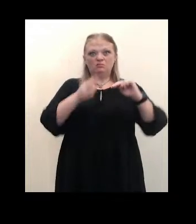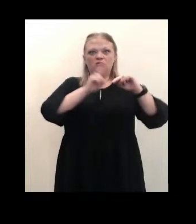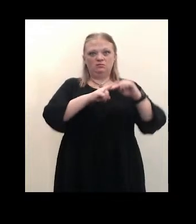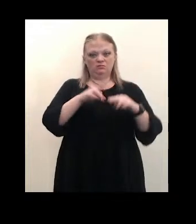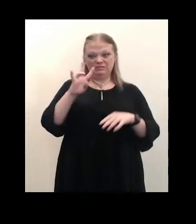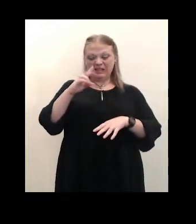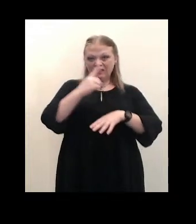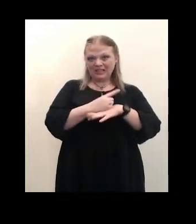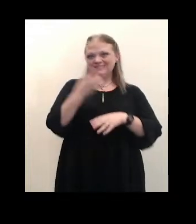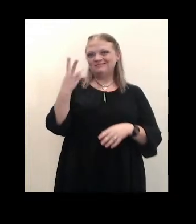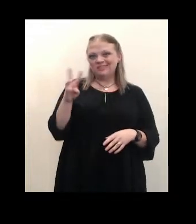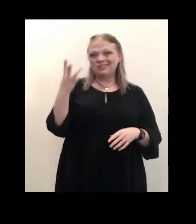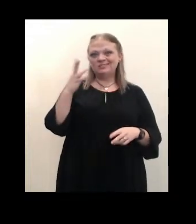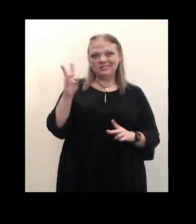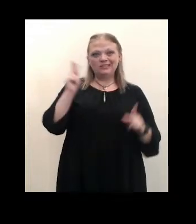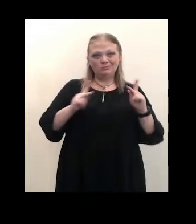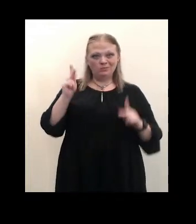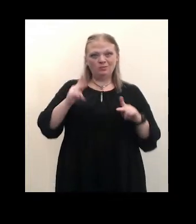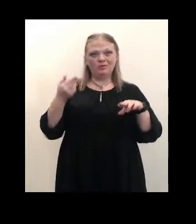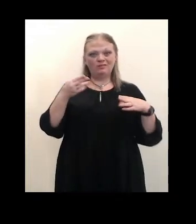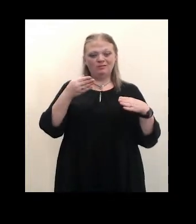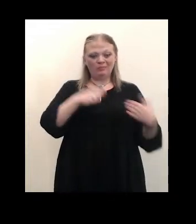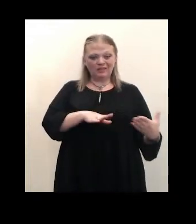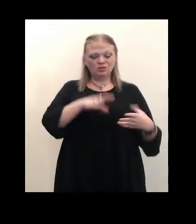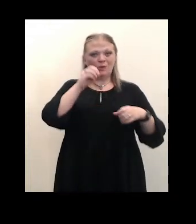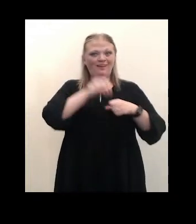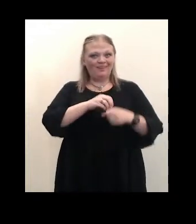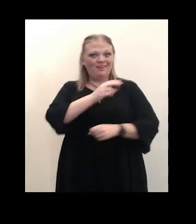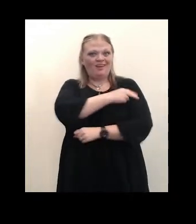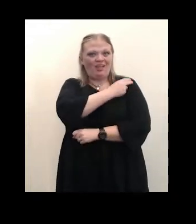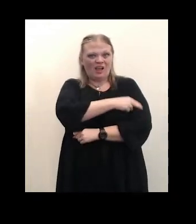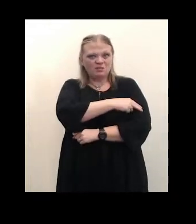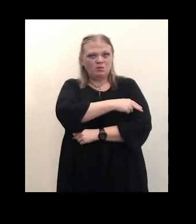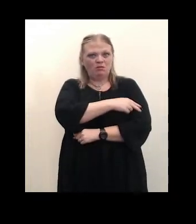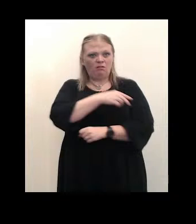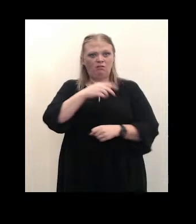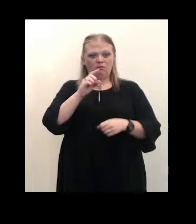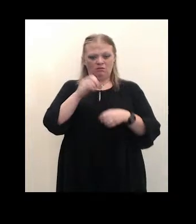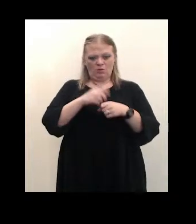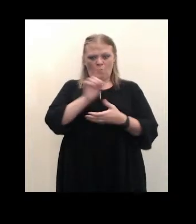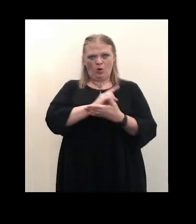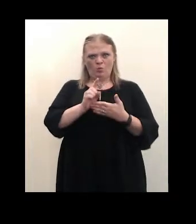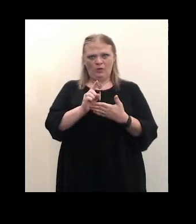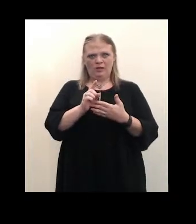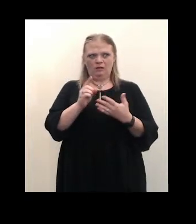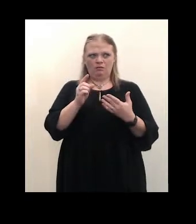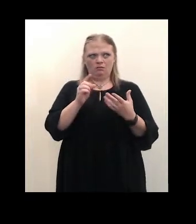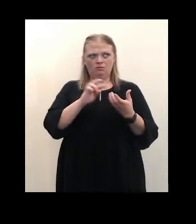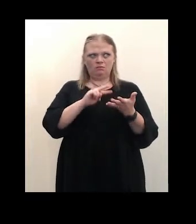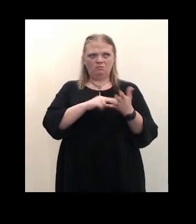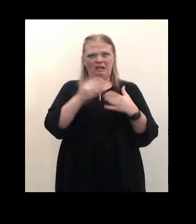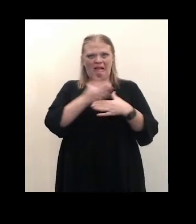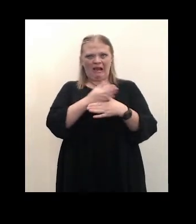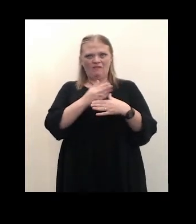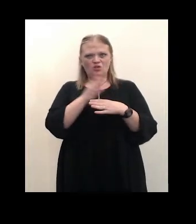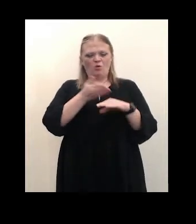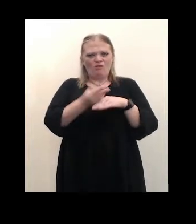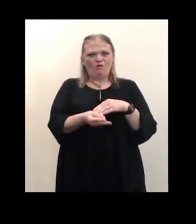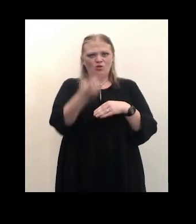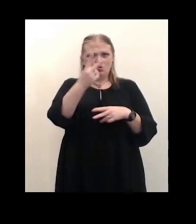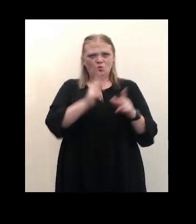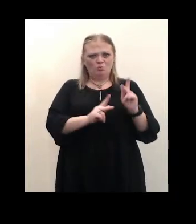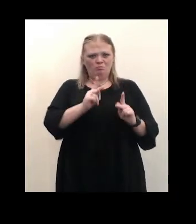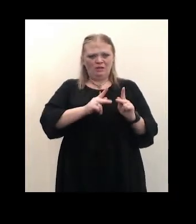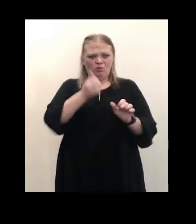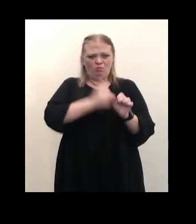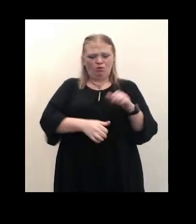people that died in Erie County hospitals just in the last week alone, so more than 2 per day. As you can see, there were some other days in which we had some very